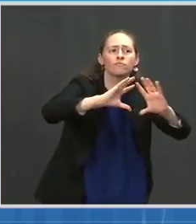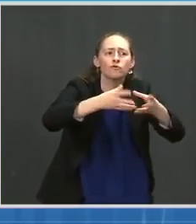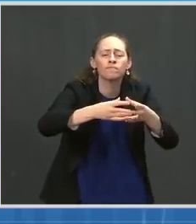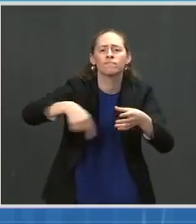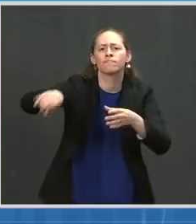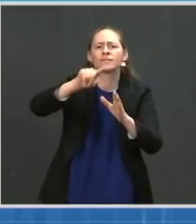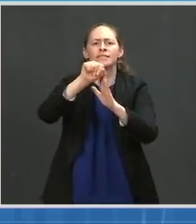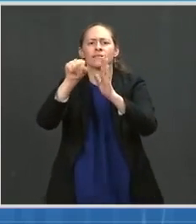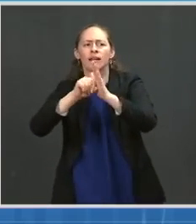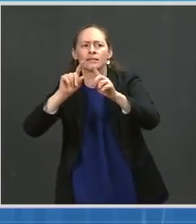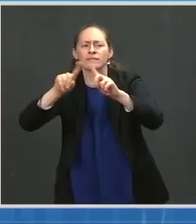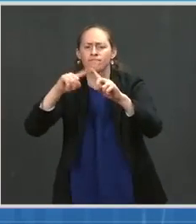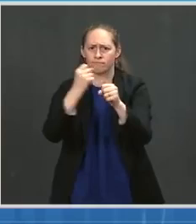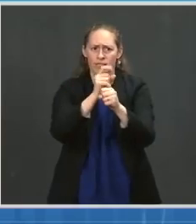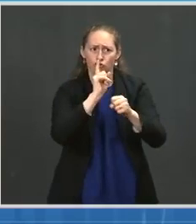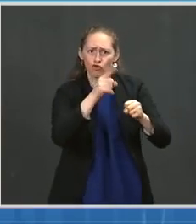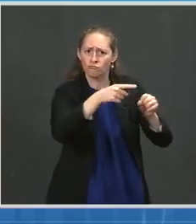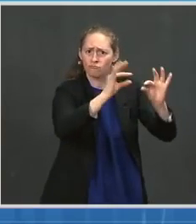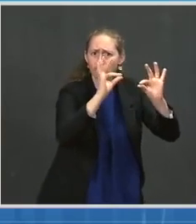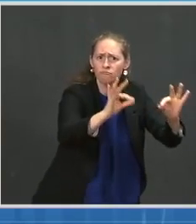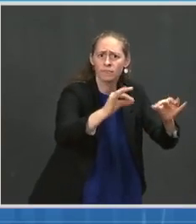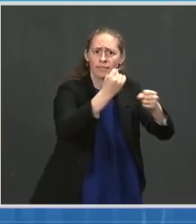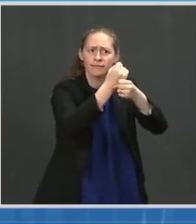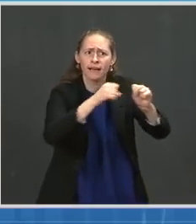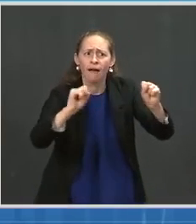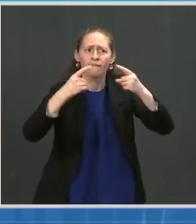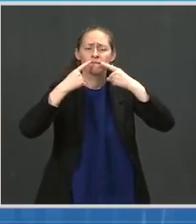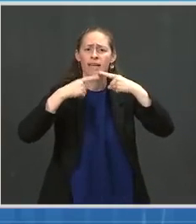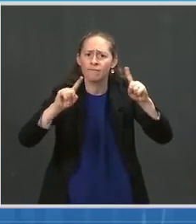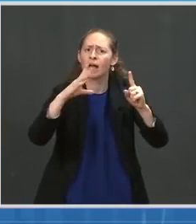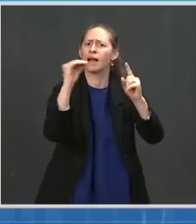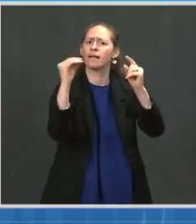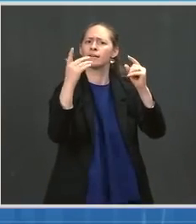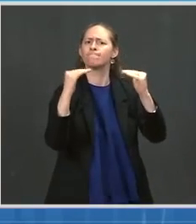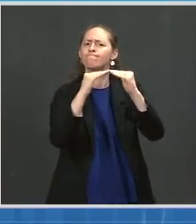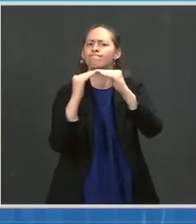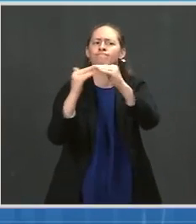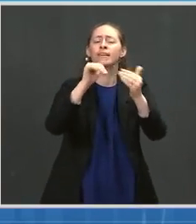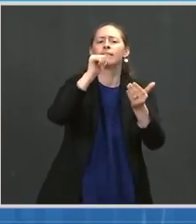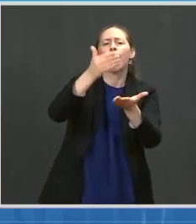as efficiently and equitably as possible.